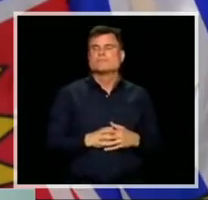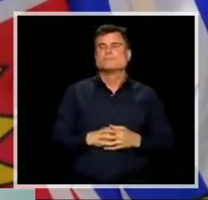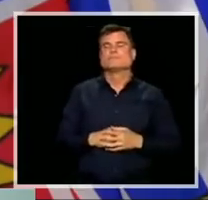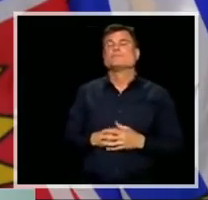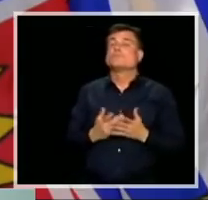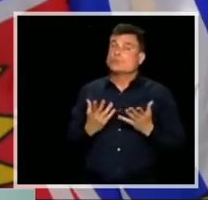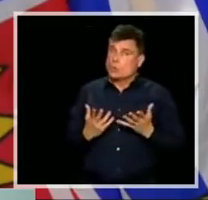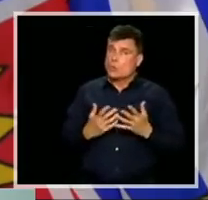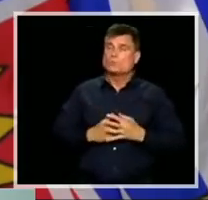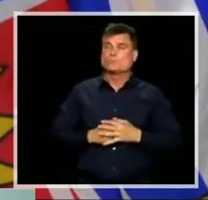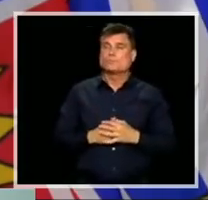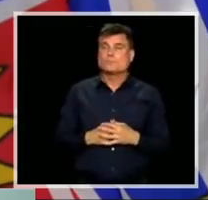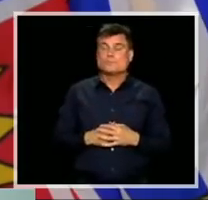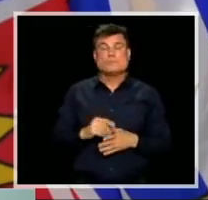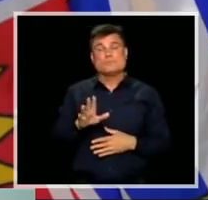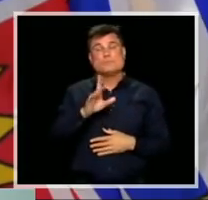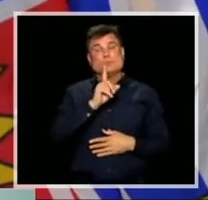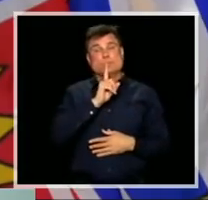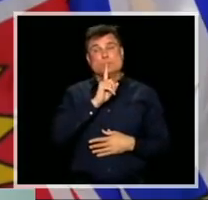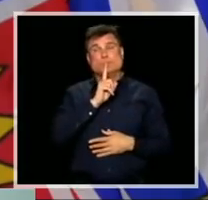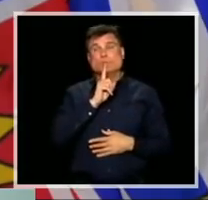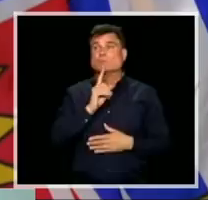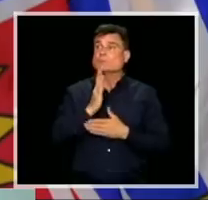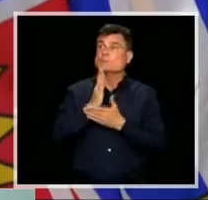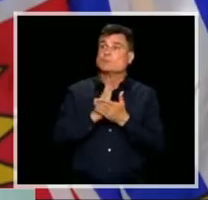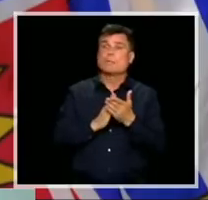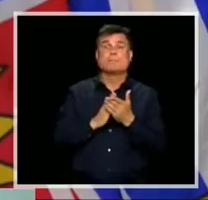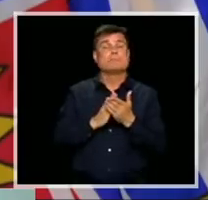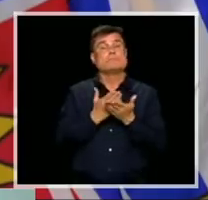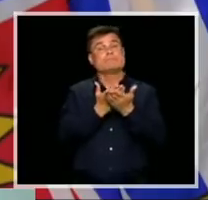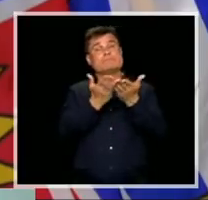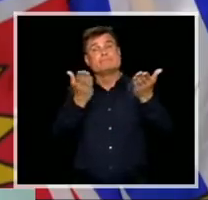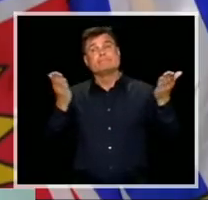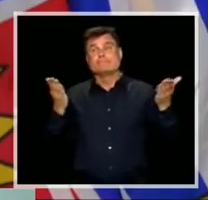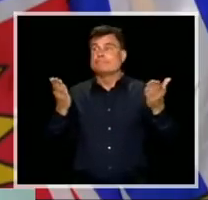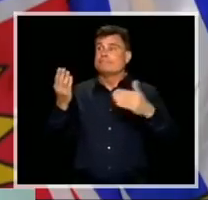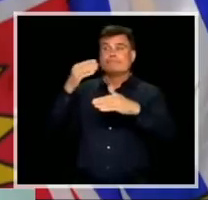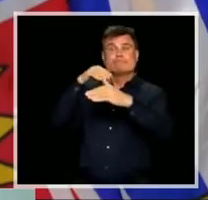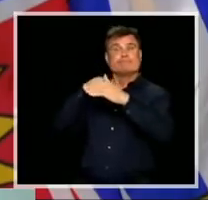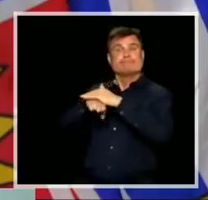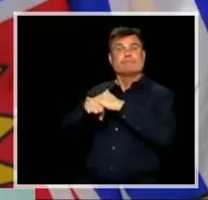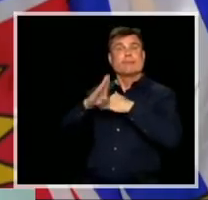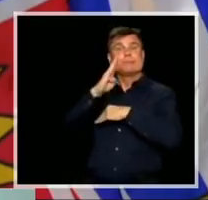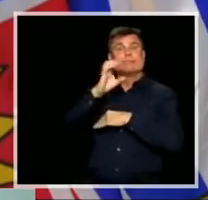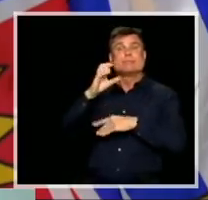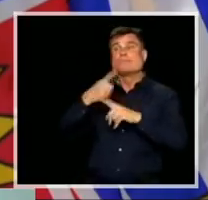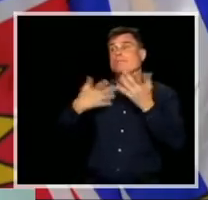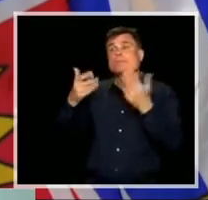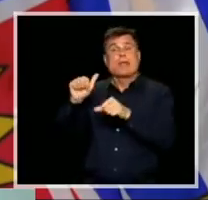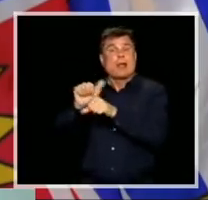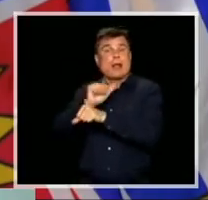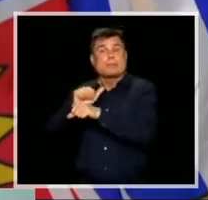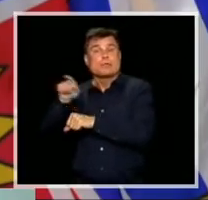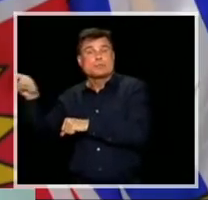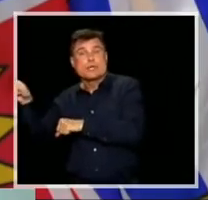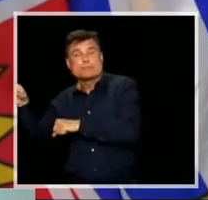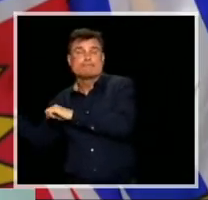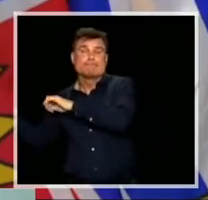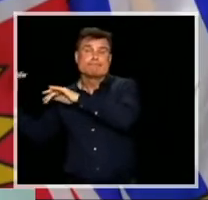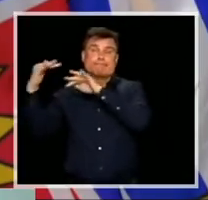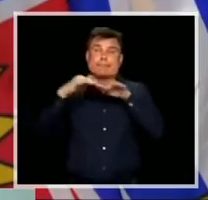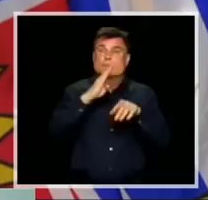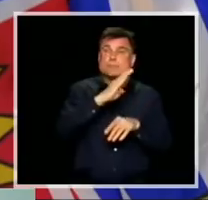be immunized, to protect those people whose immune systems don't respond as well. And there's a variety of reasons why that can